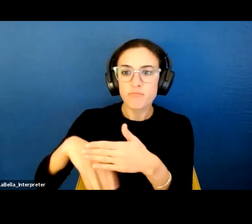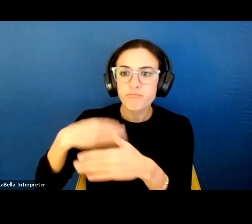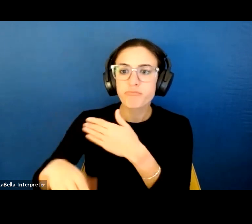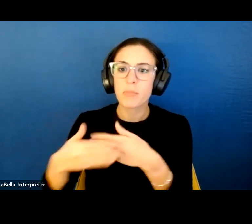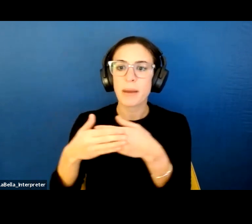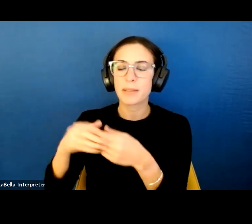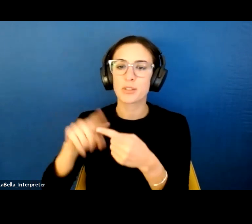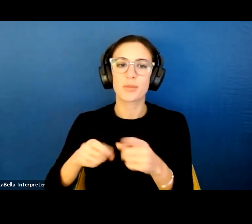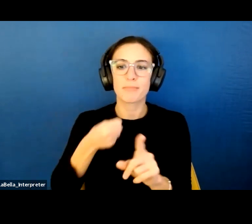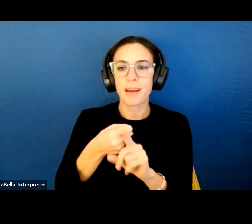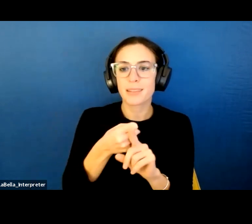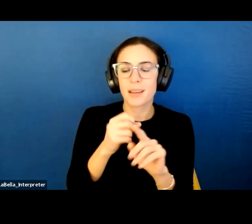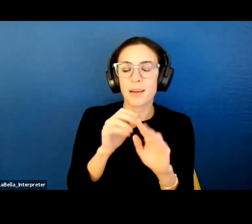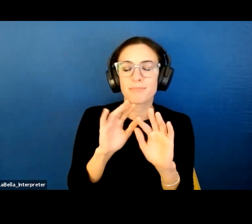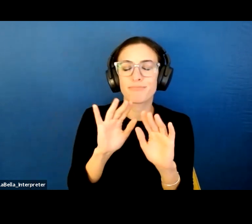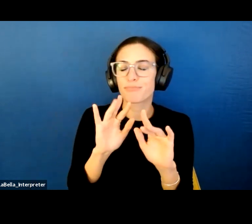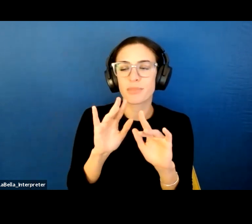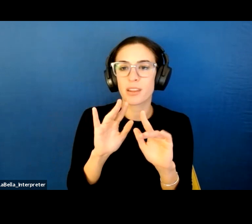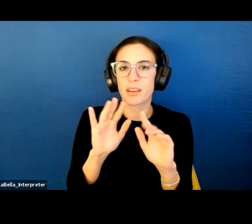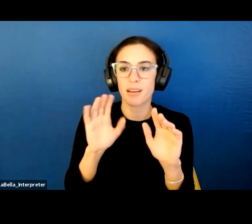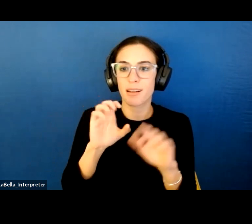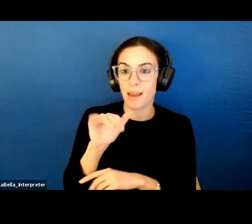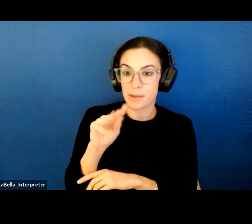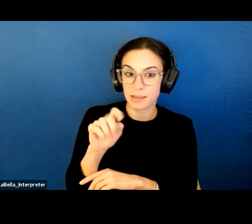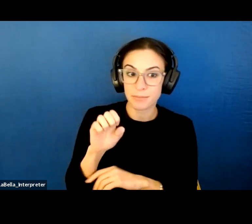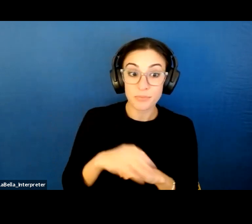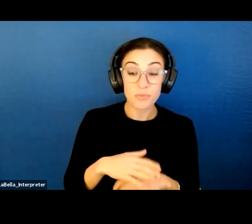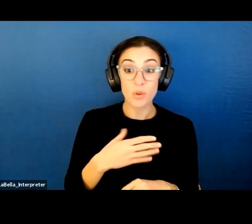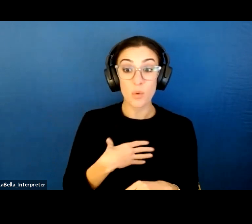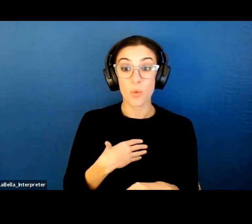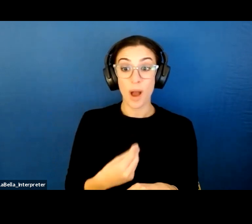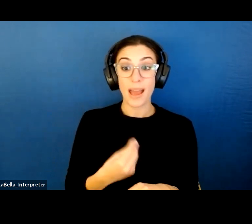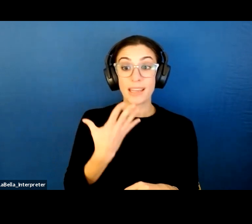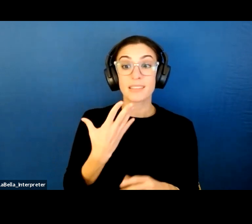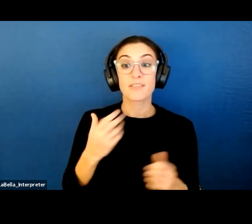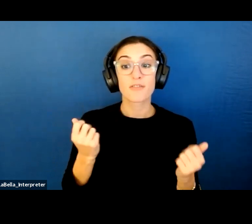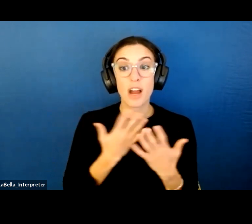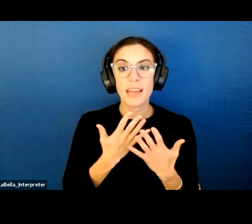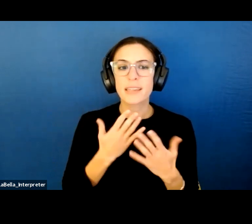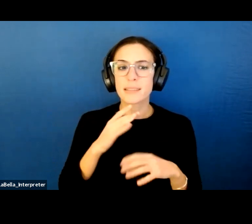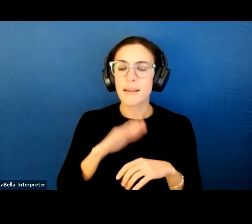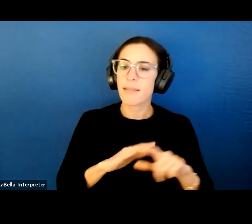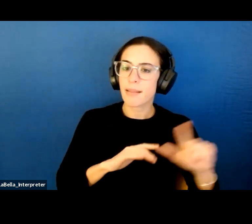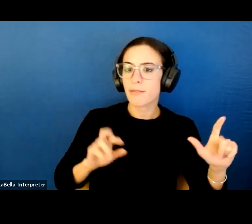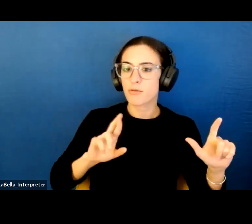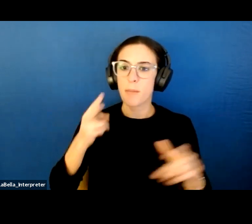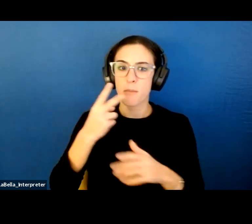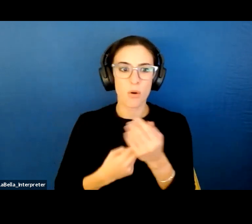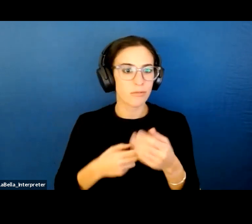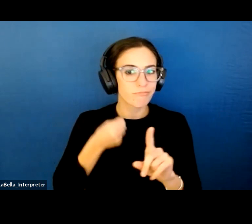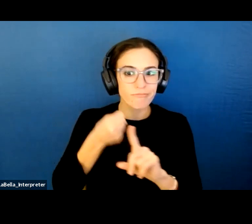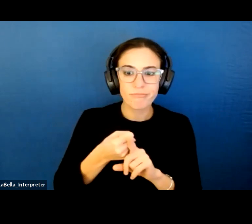White fright about population and environment resonates on both left and right. It is contributing to heightened borders,